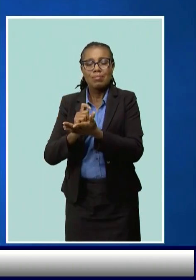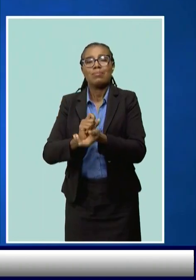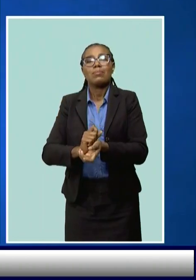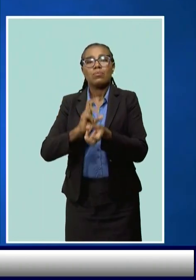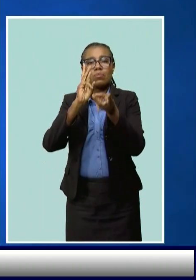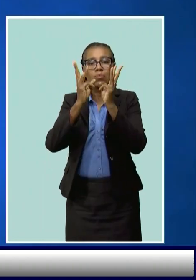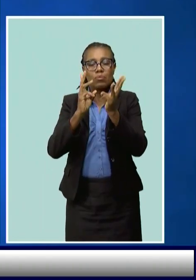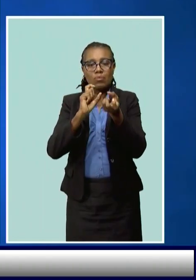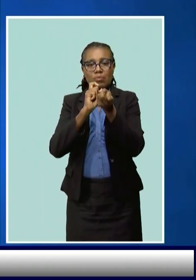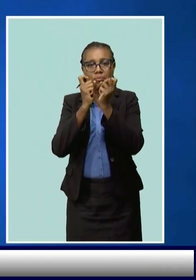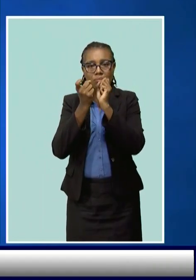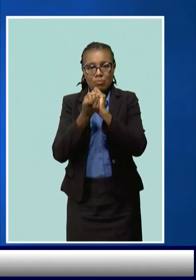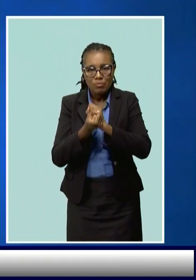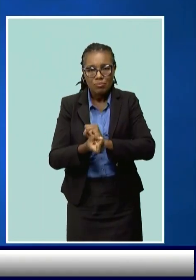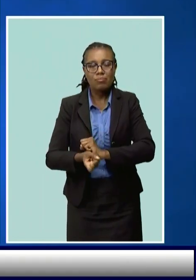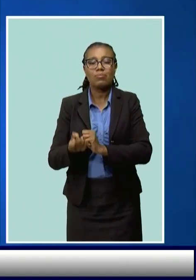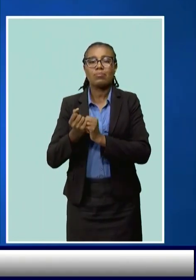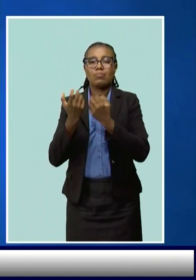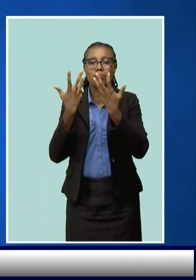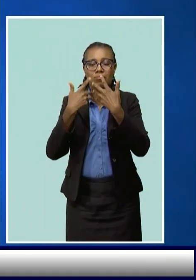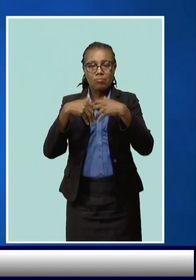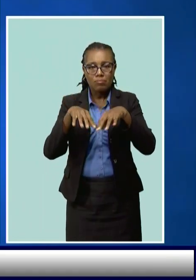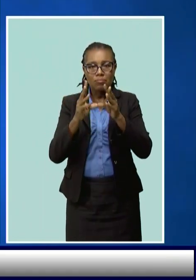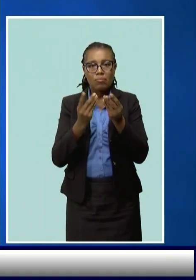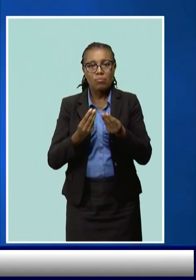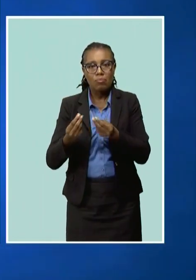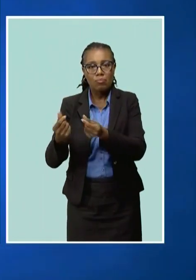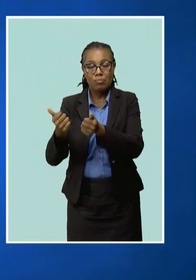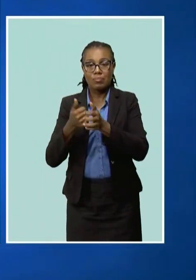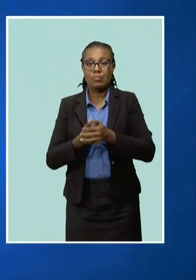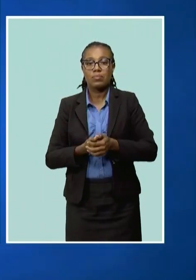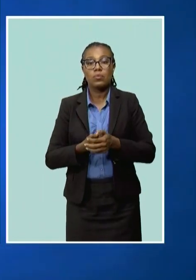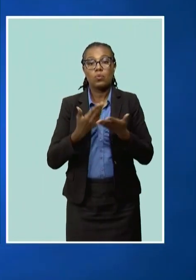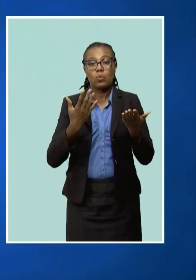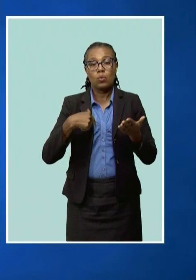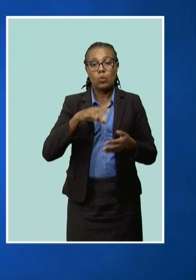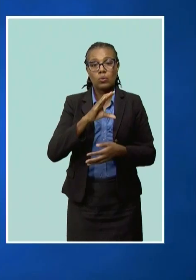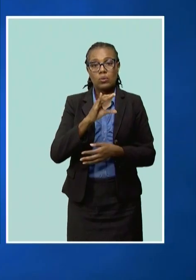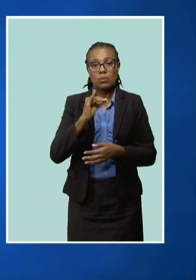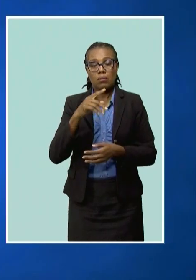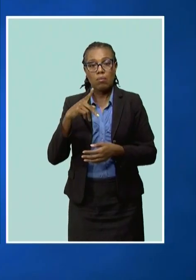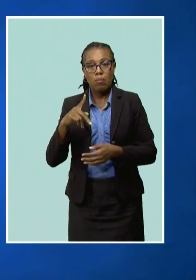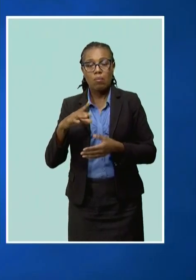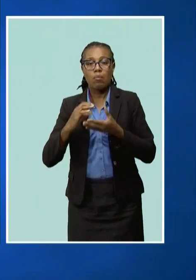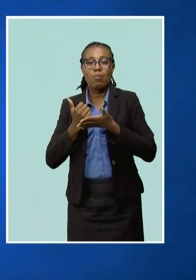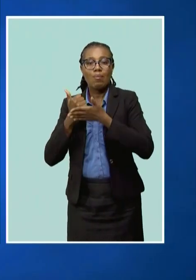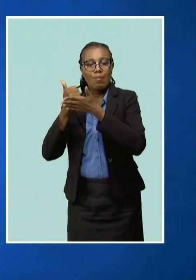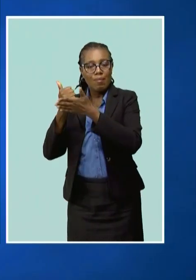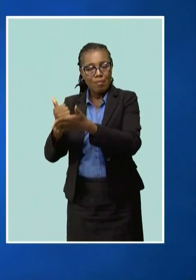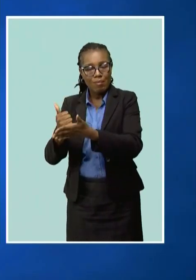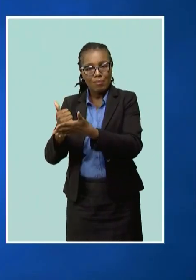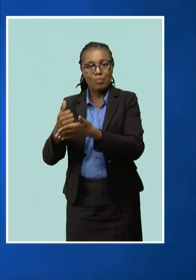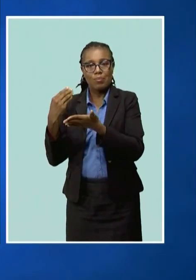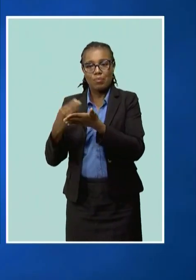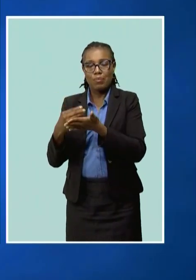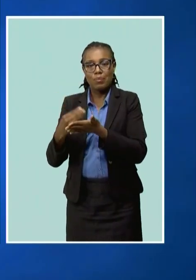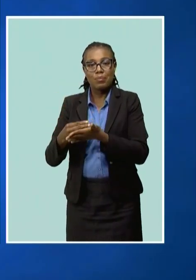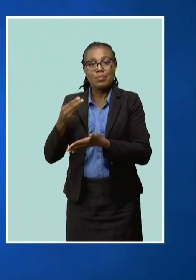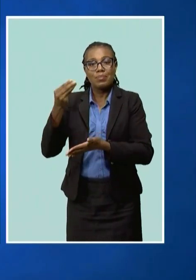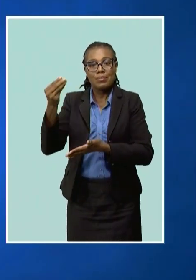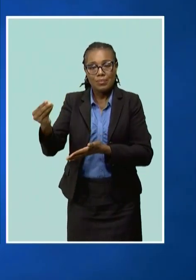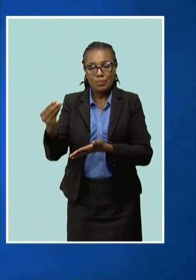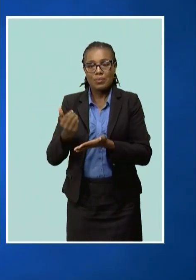The CCIP will offer an opportunity for businesses to assess funding and technical assistance to advance